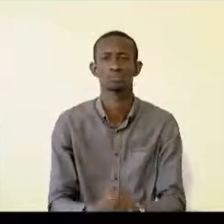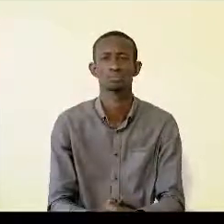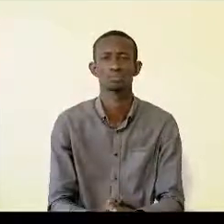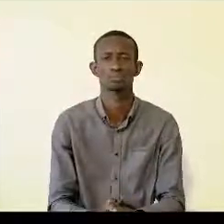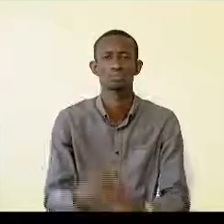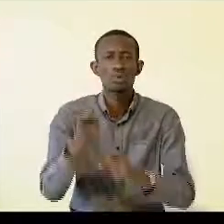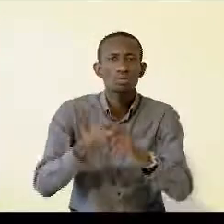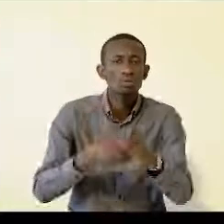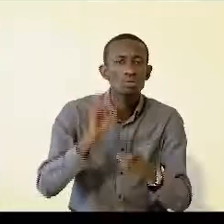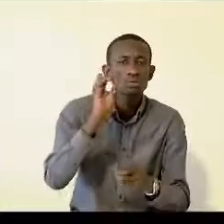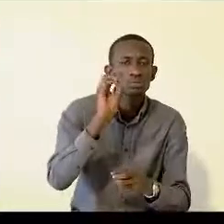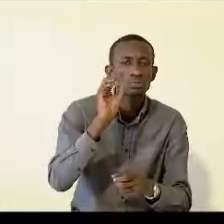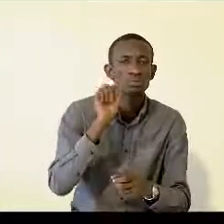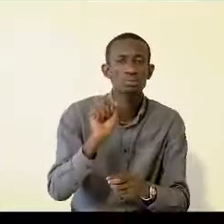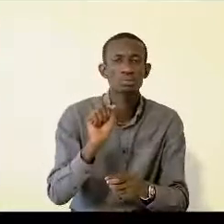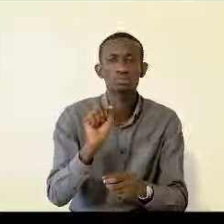from